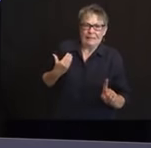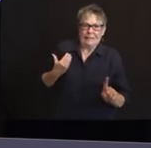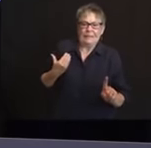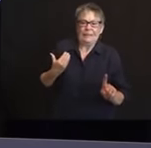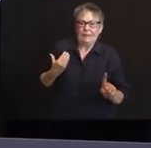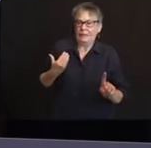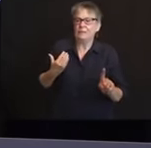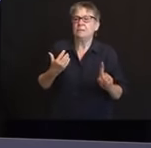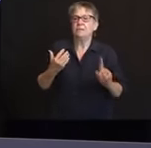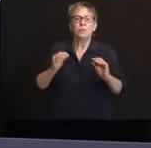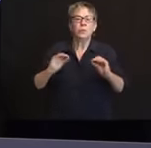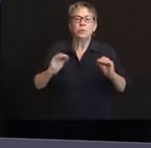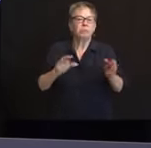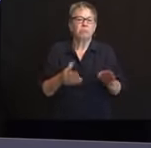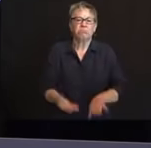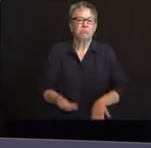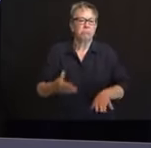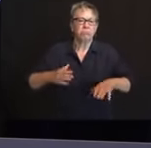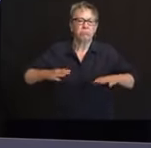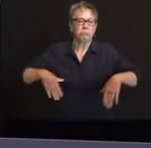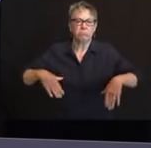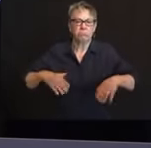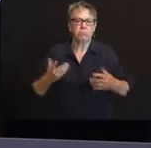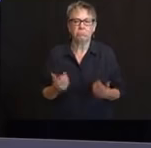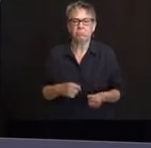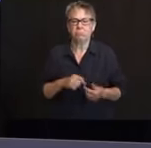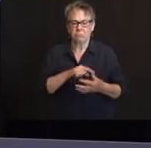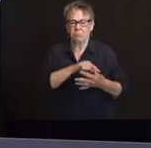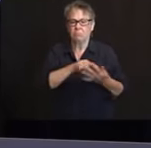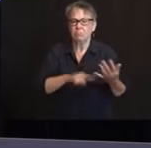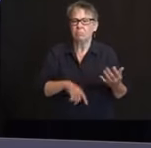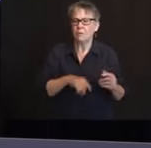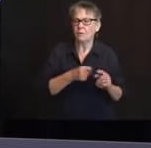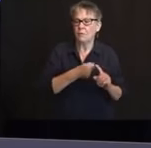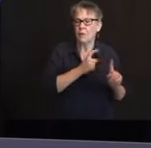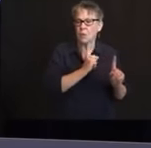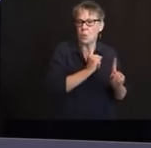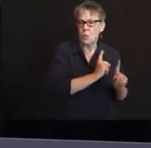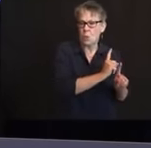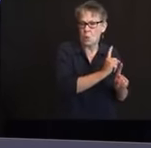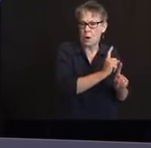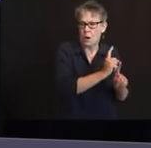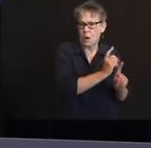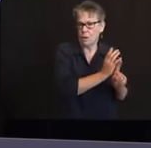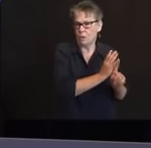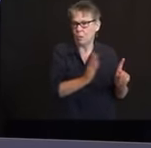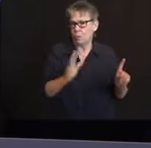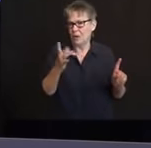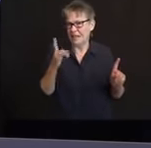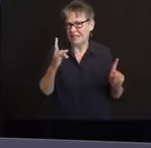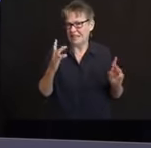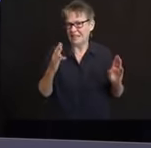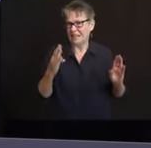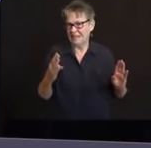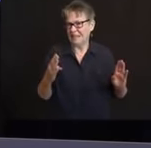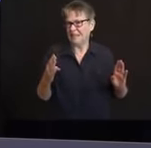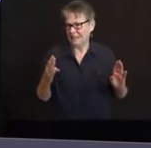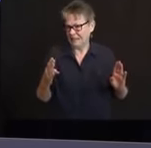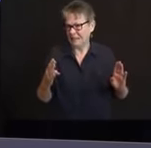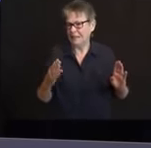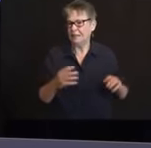18. 3 children are currently hospitalized. The breakdown of race and ethnicity is